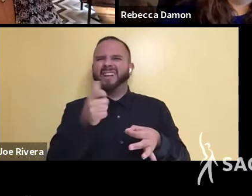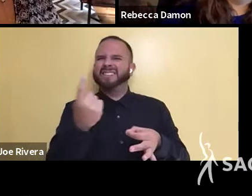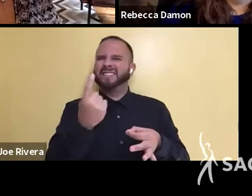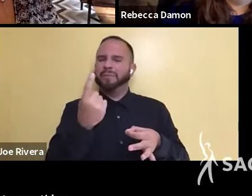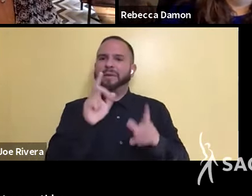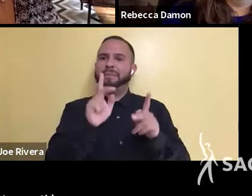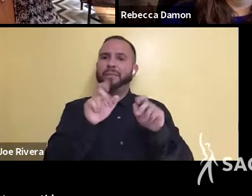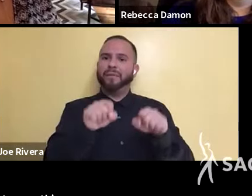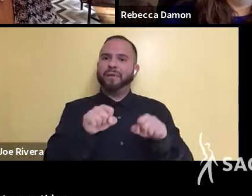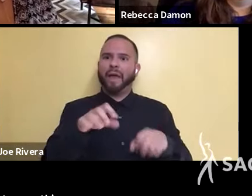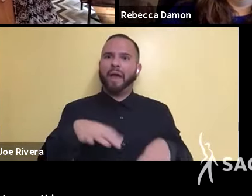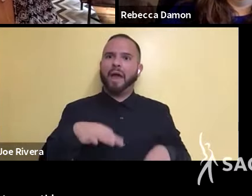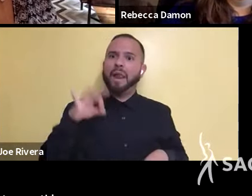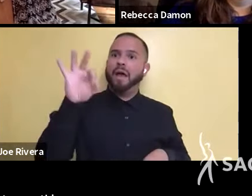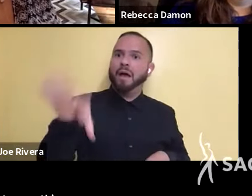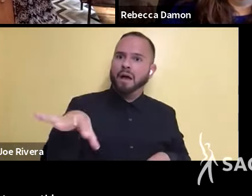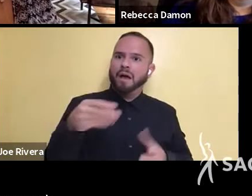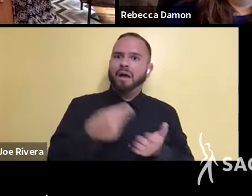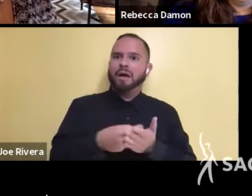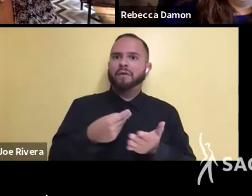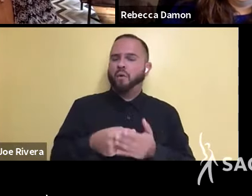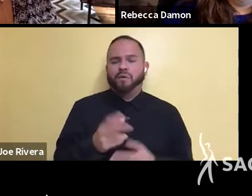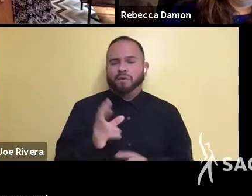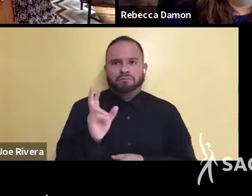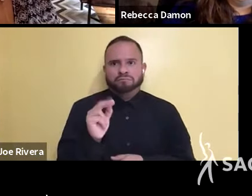And in fact, it costs an average of